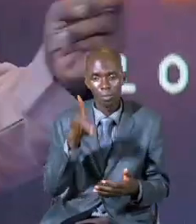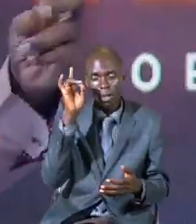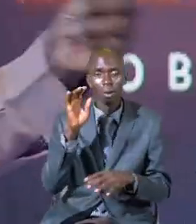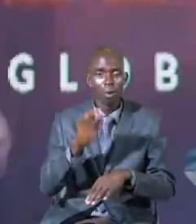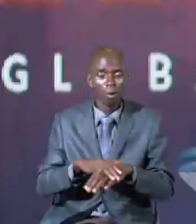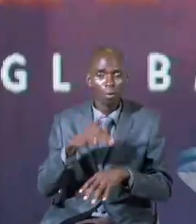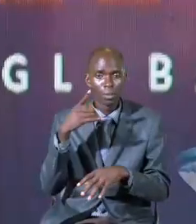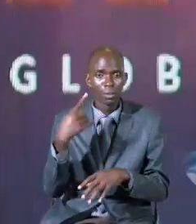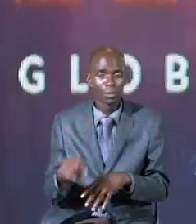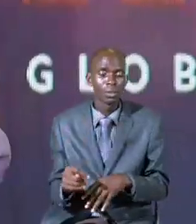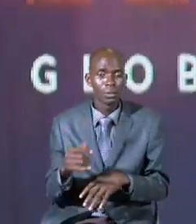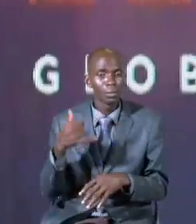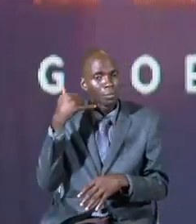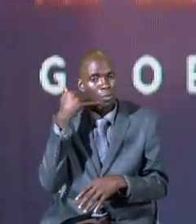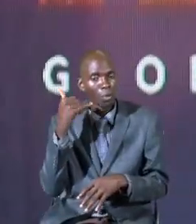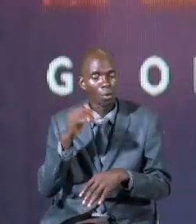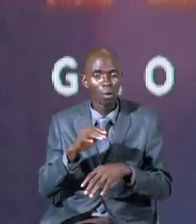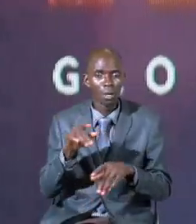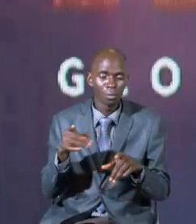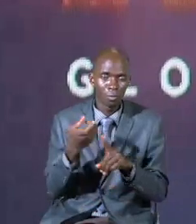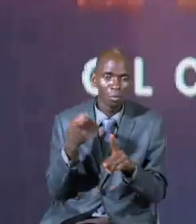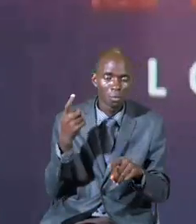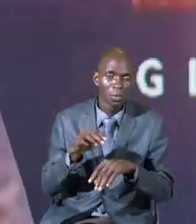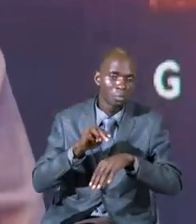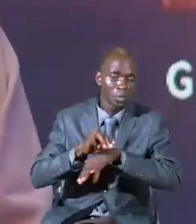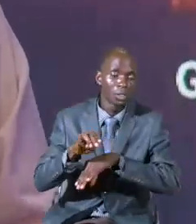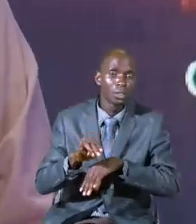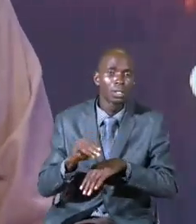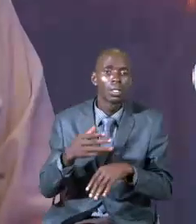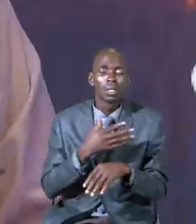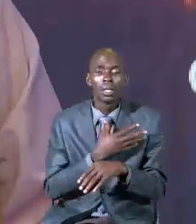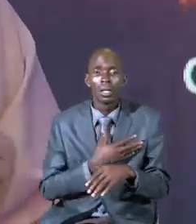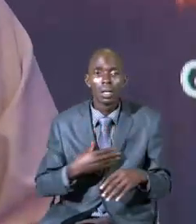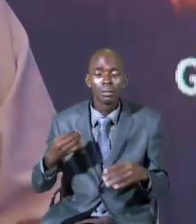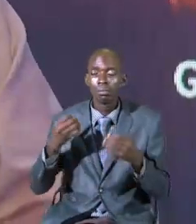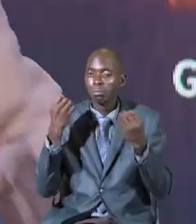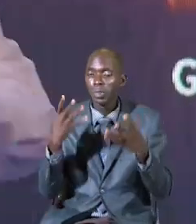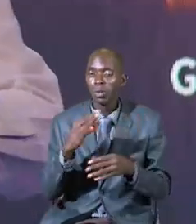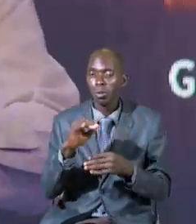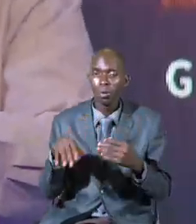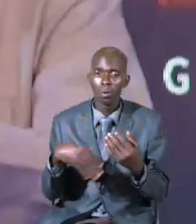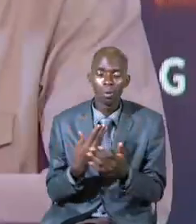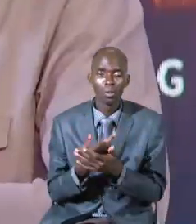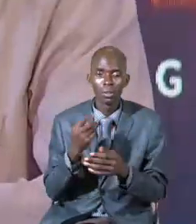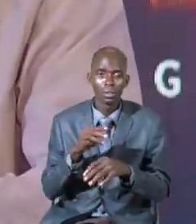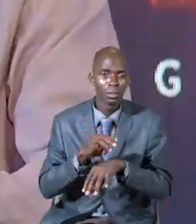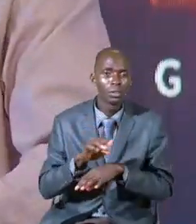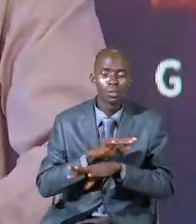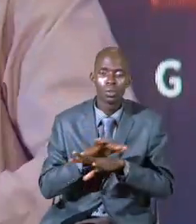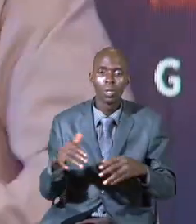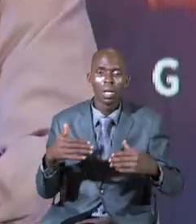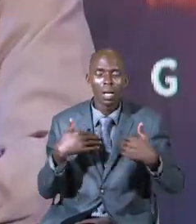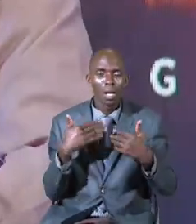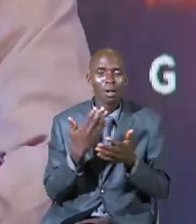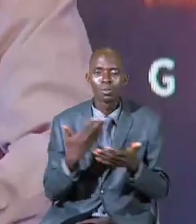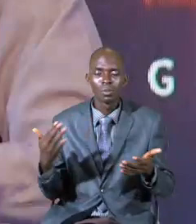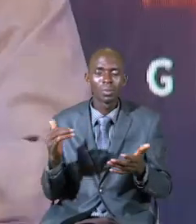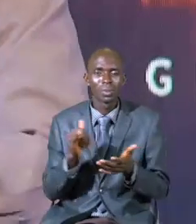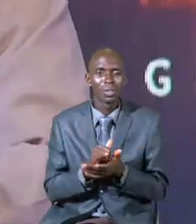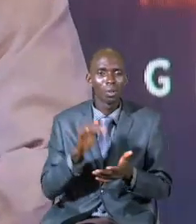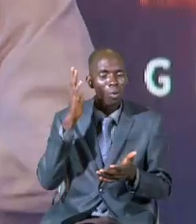on the text, checking up this and that. And many of those texts do not have something that will pump